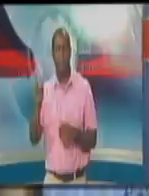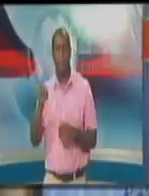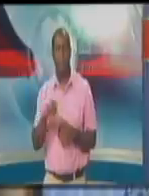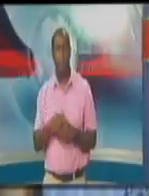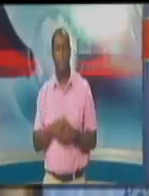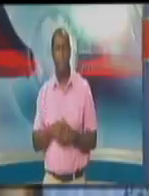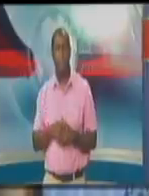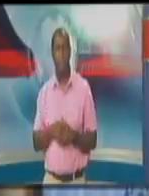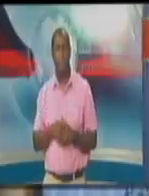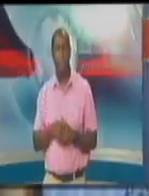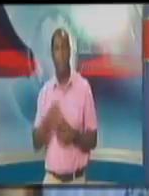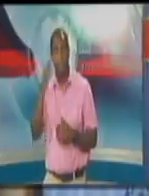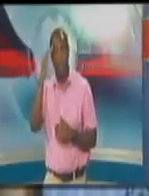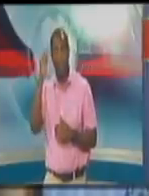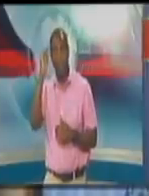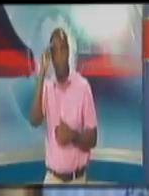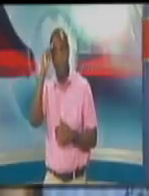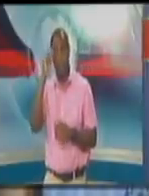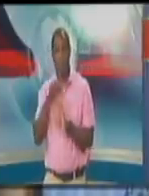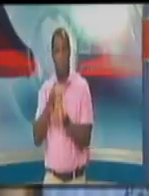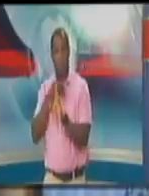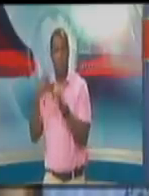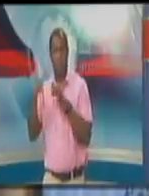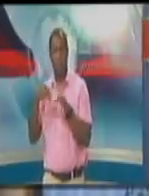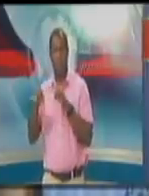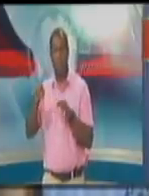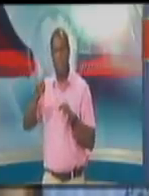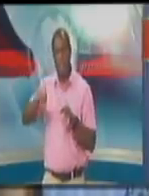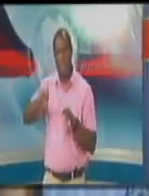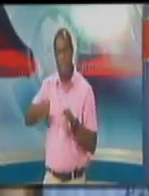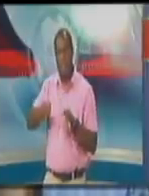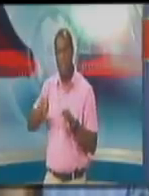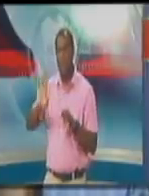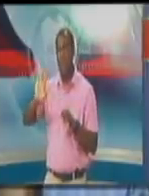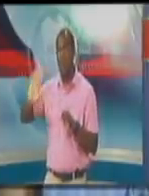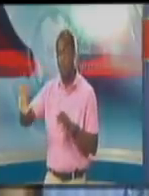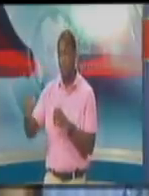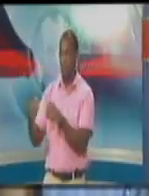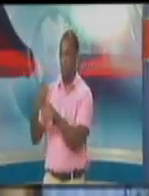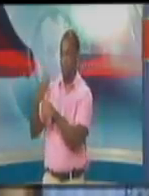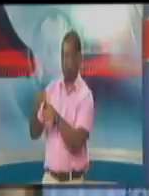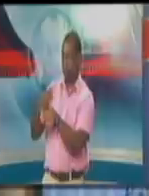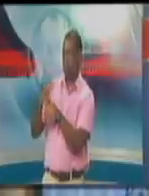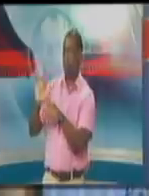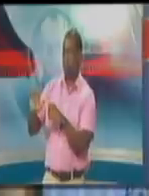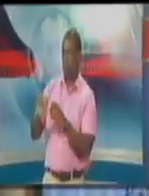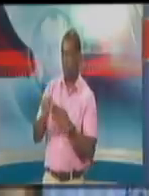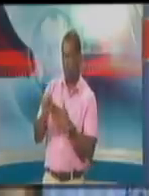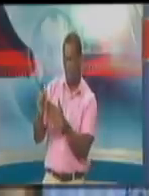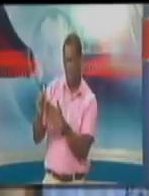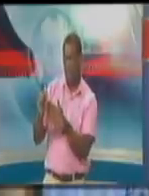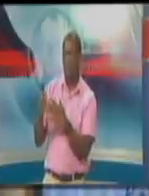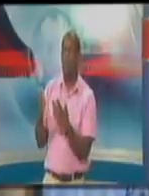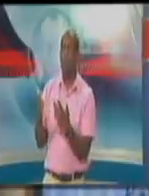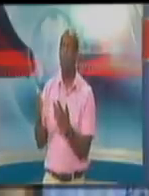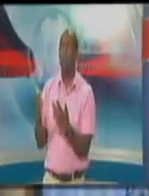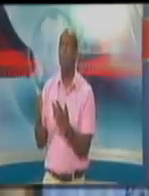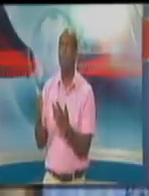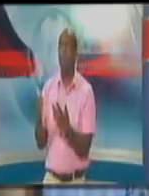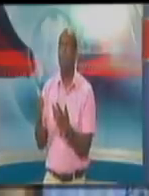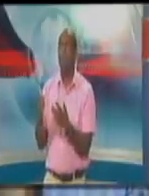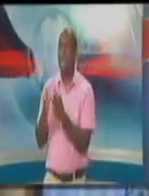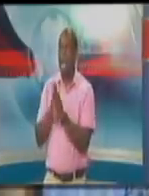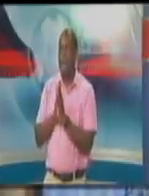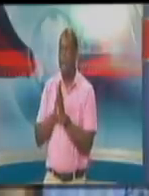needed guidance from you, CMO, was the possibility of including a section, a